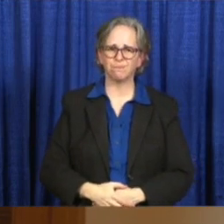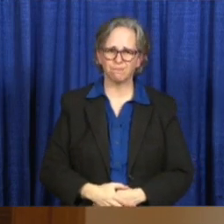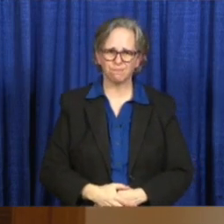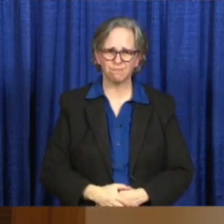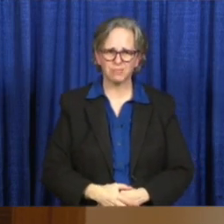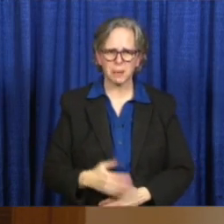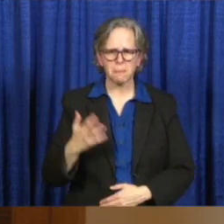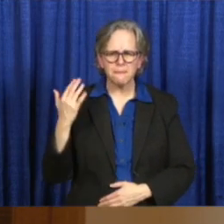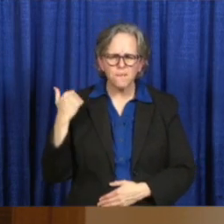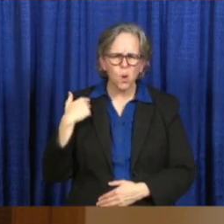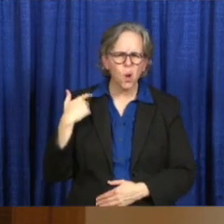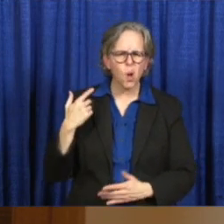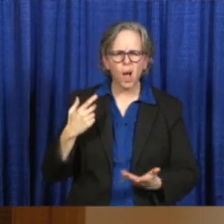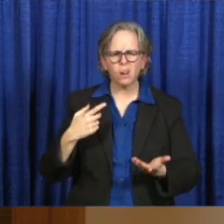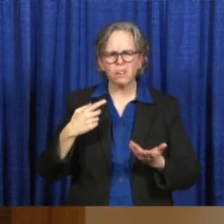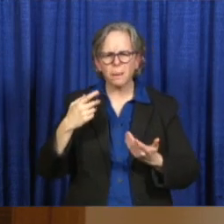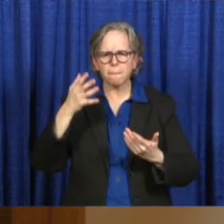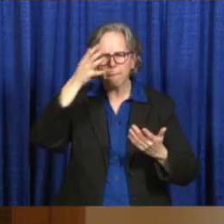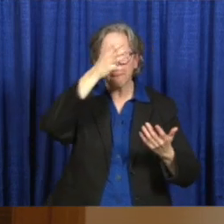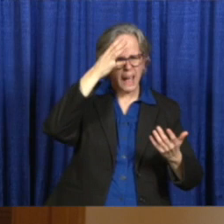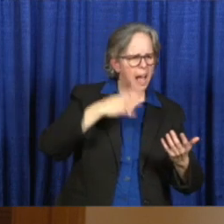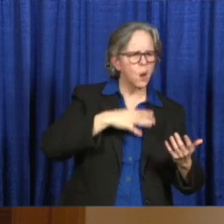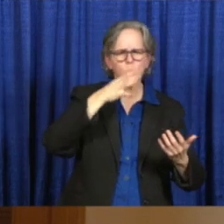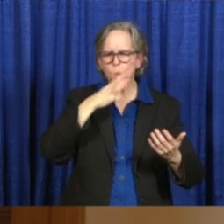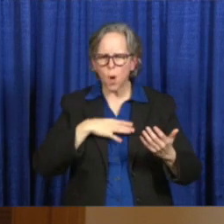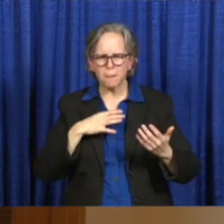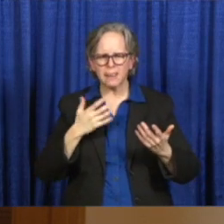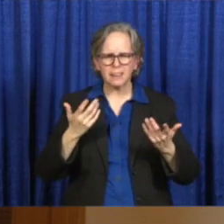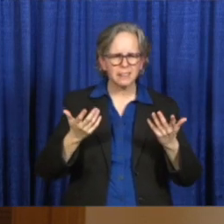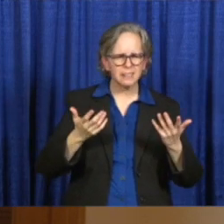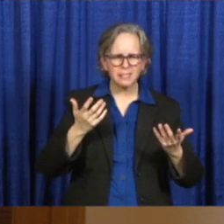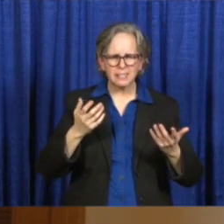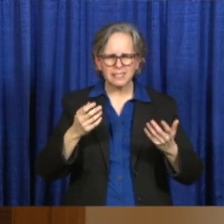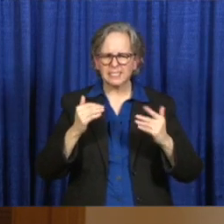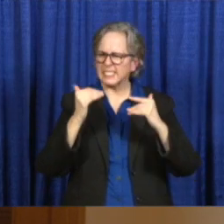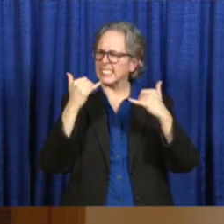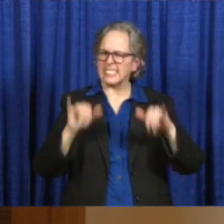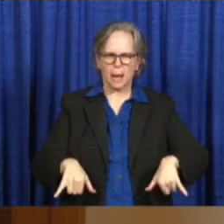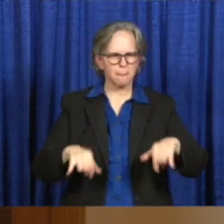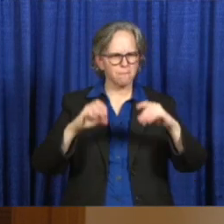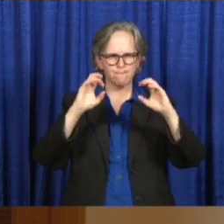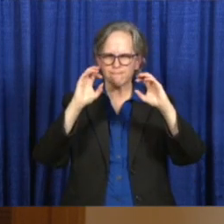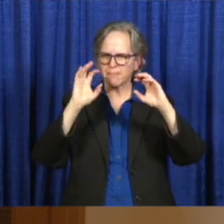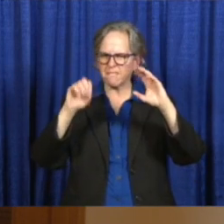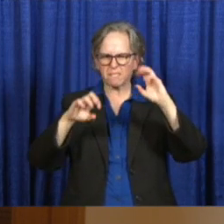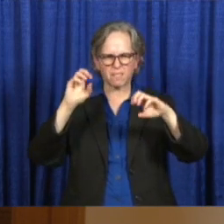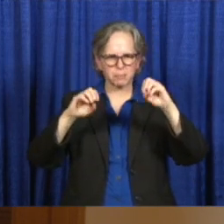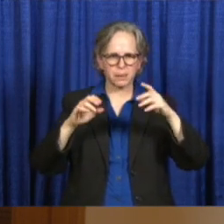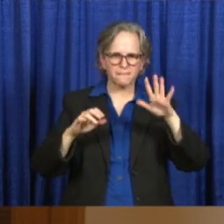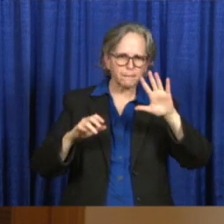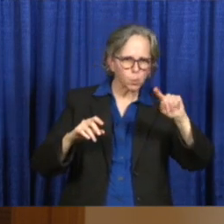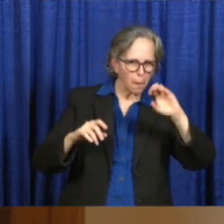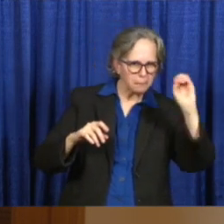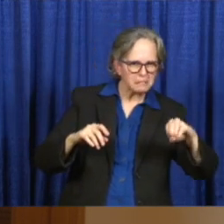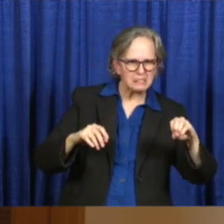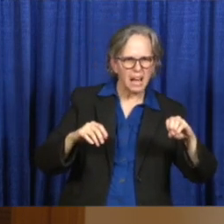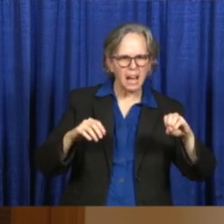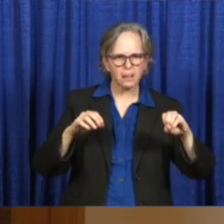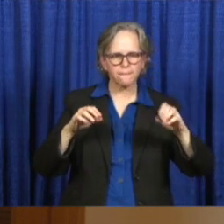about male and female, and we see that being almost equal now. It's 51% females,